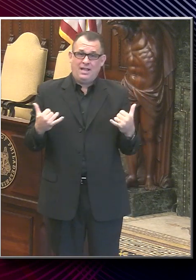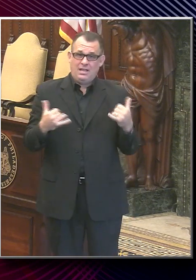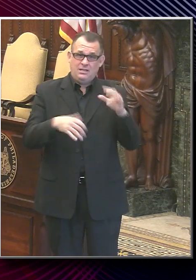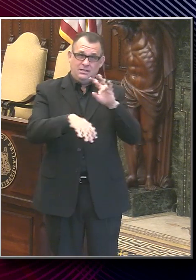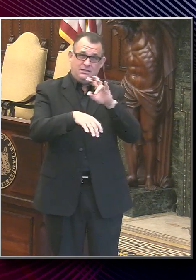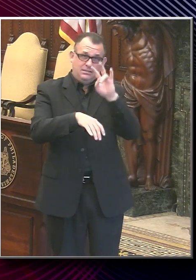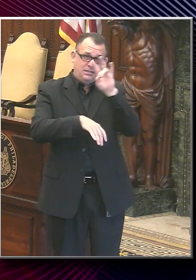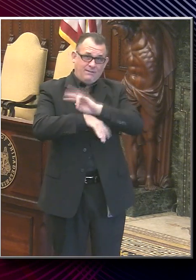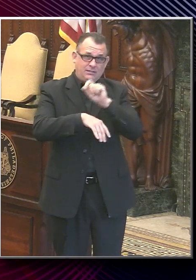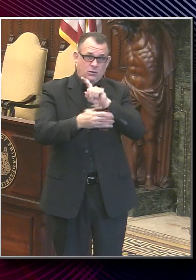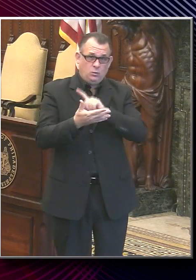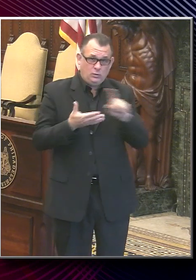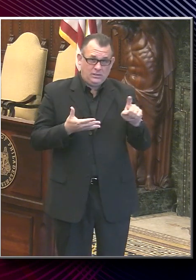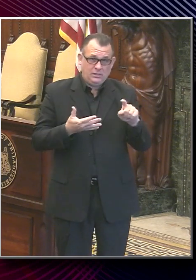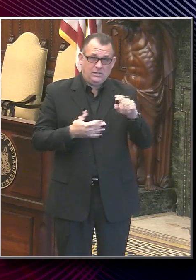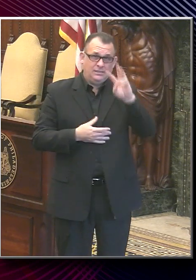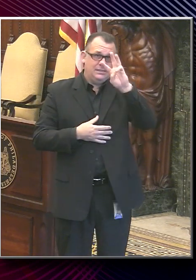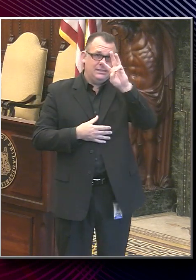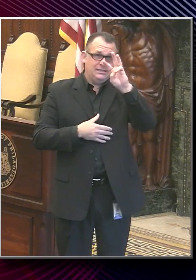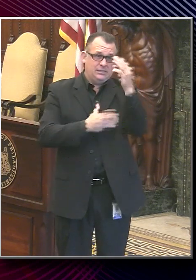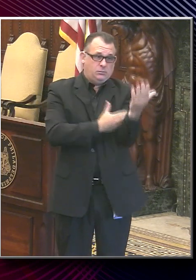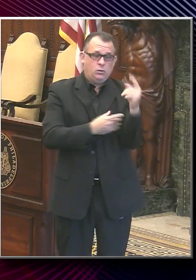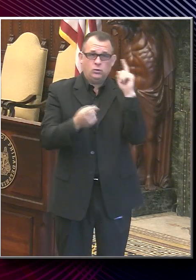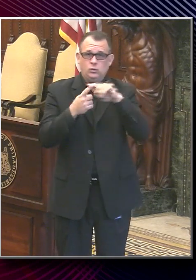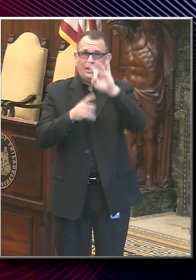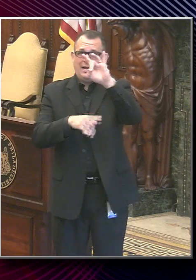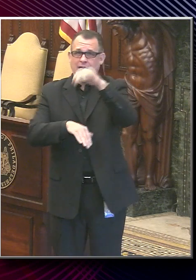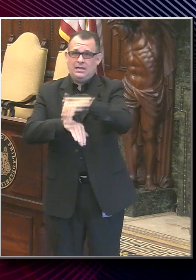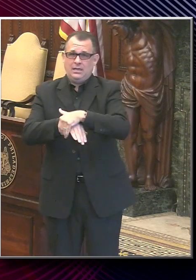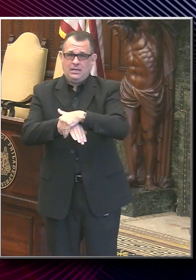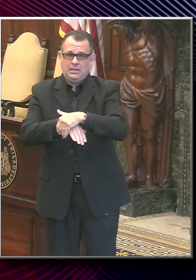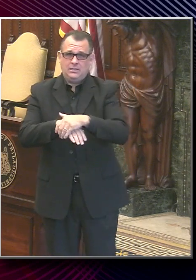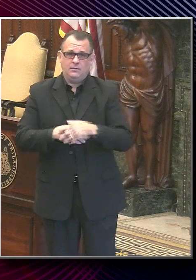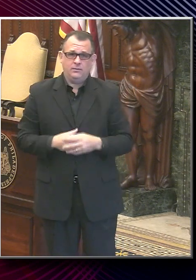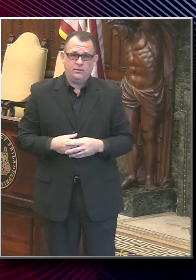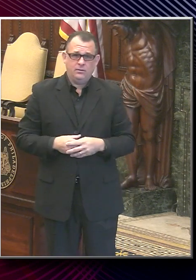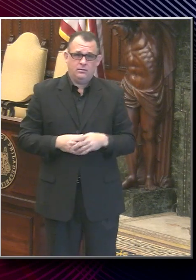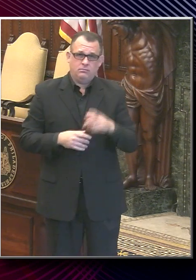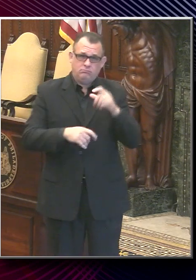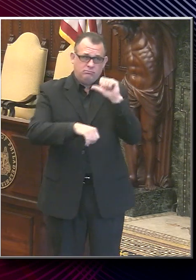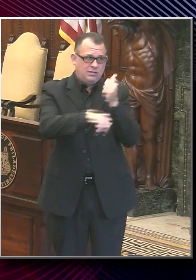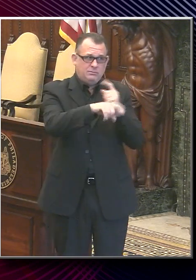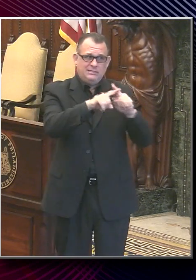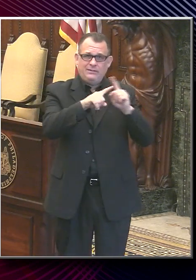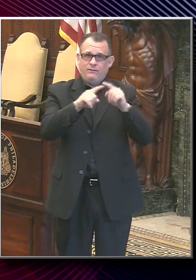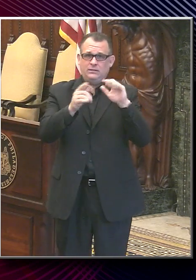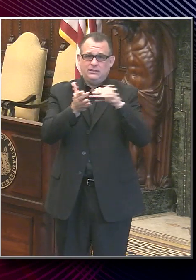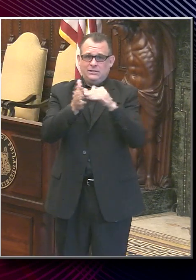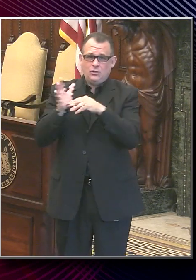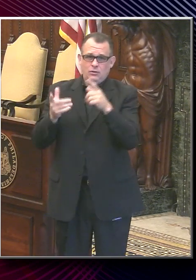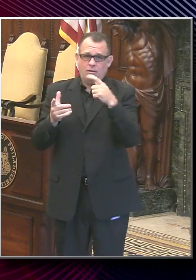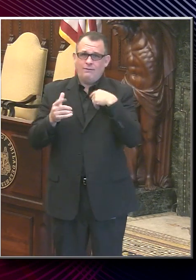week from 6 a.m. to 8 p.m. You can find locations and all the other ways to curb your waste at